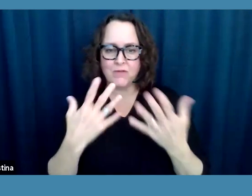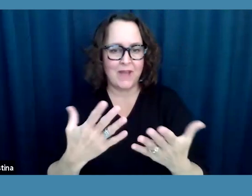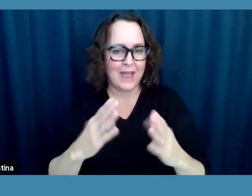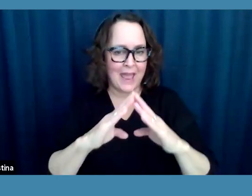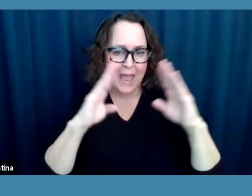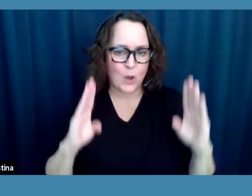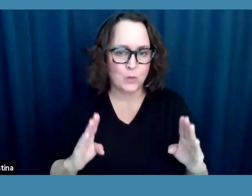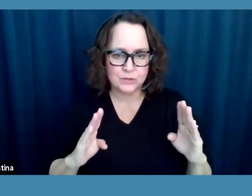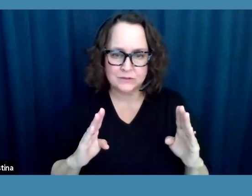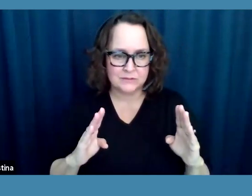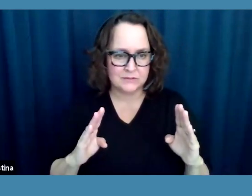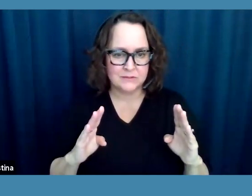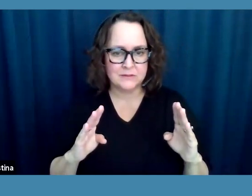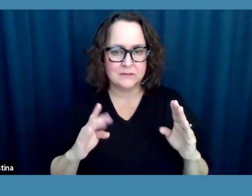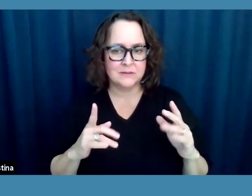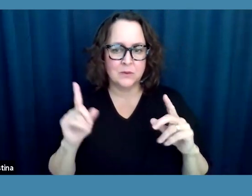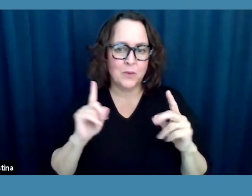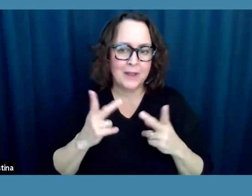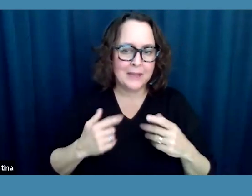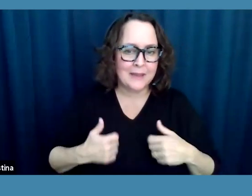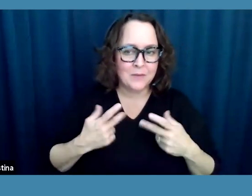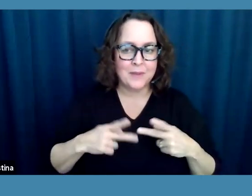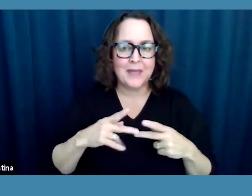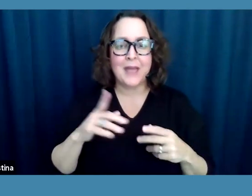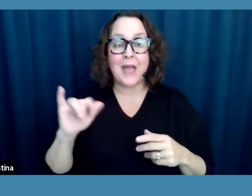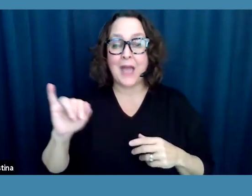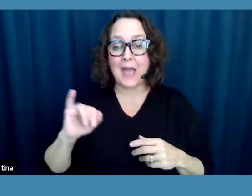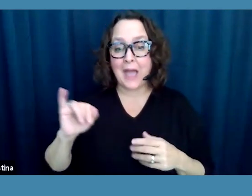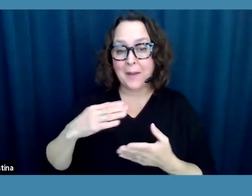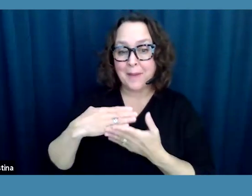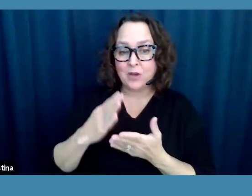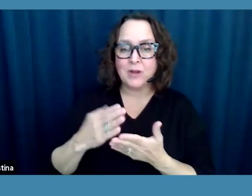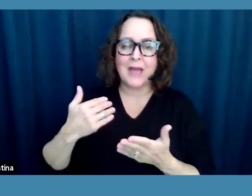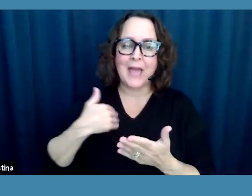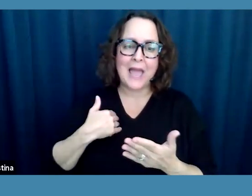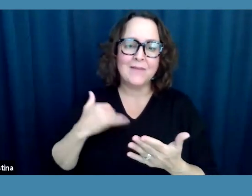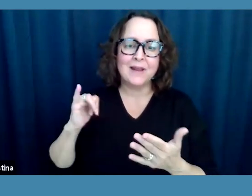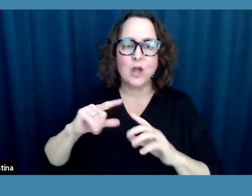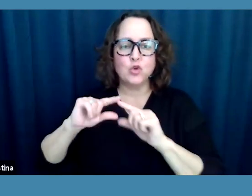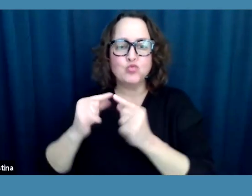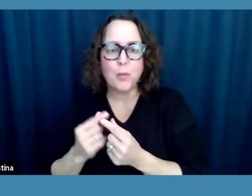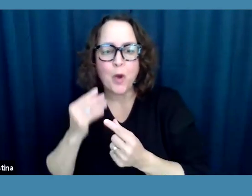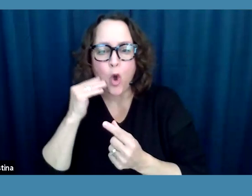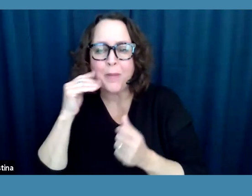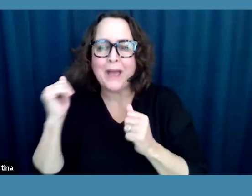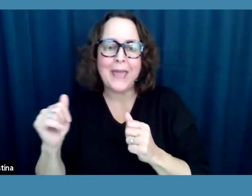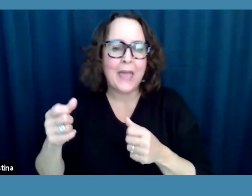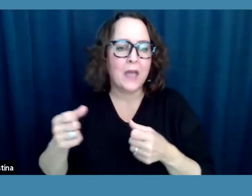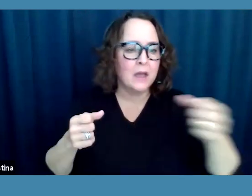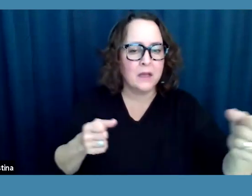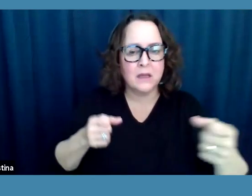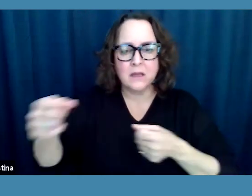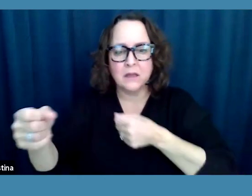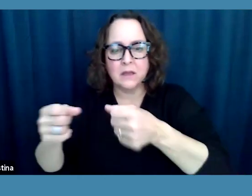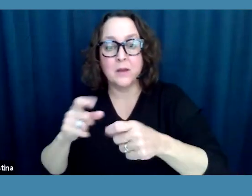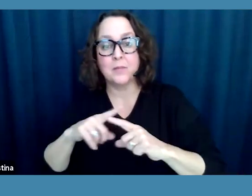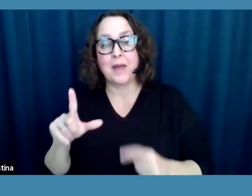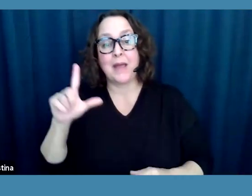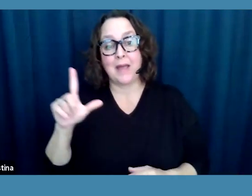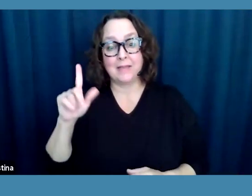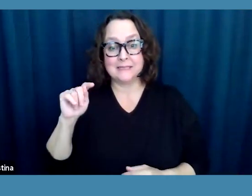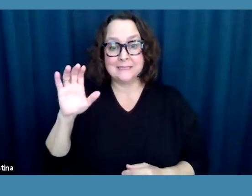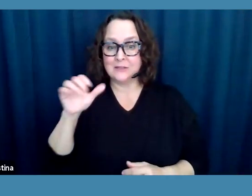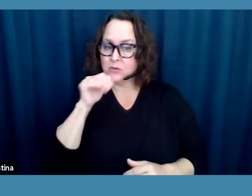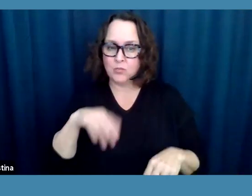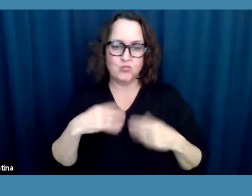iBudget waiver. There's all these residential settings, group homes, things like that you can go into under the waiver. The long-term care waiver doesn't